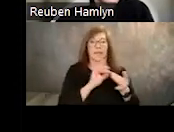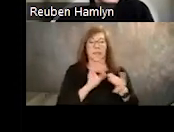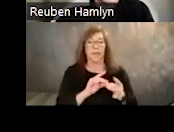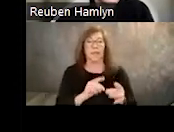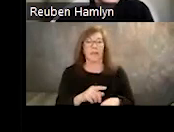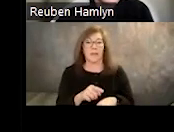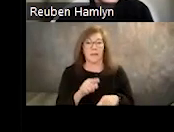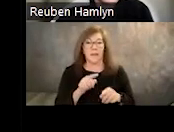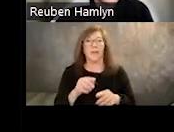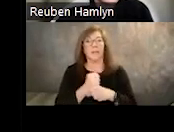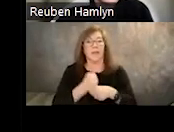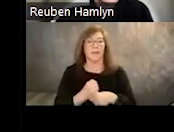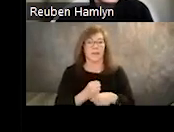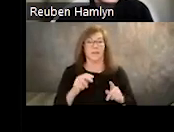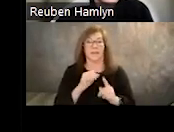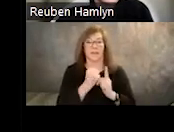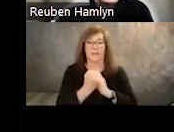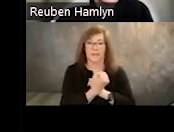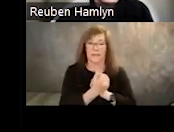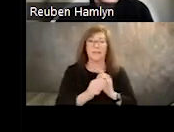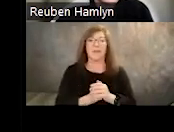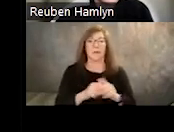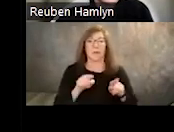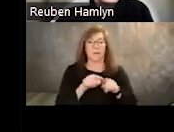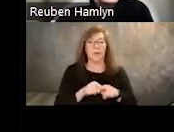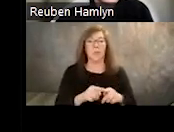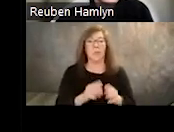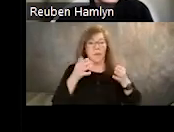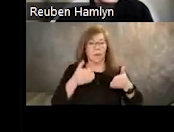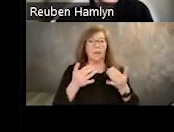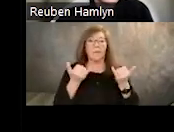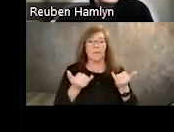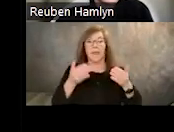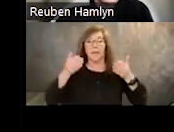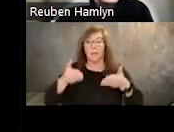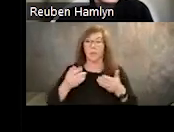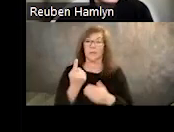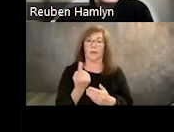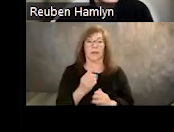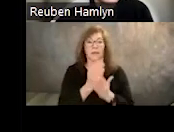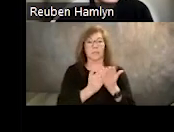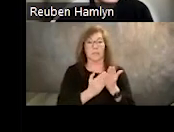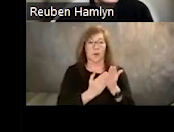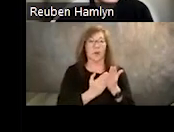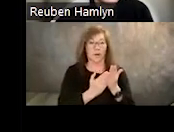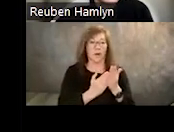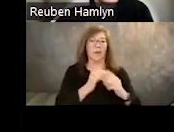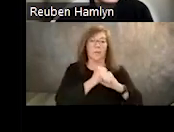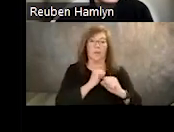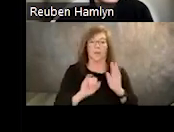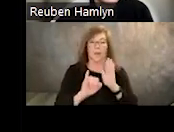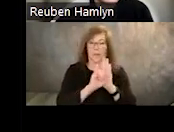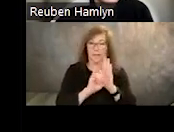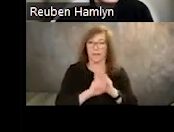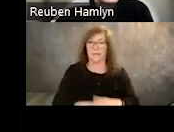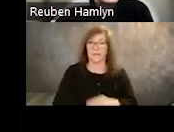reconstructing of sites, and also at poetic advocacy. But today I will focus only on this part of protecting